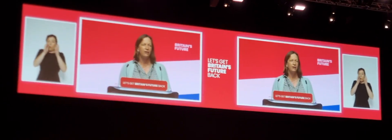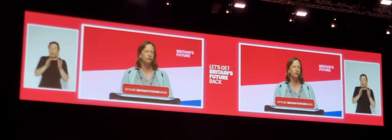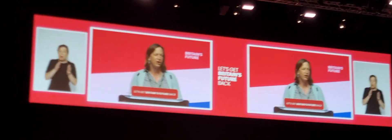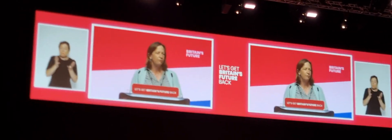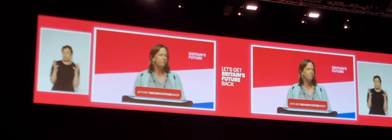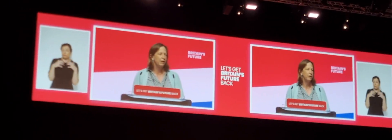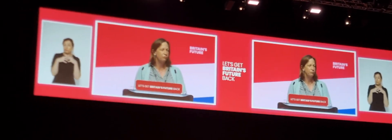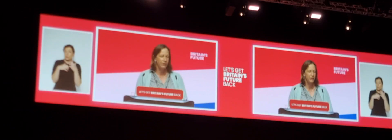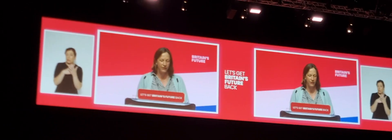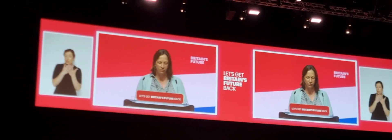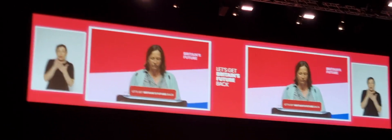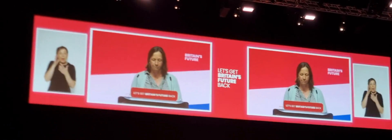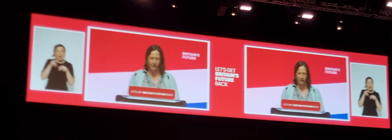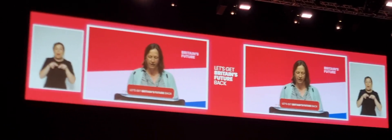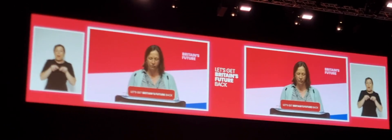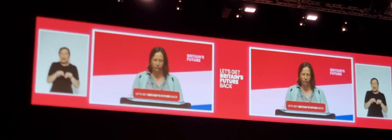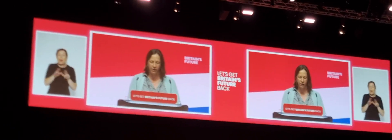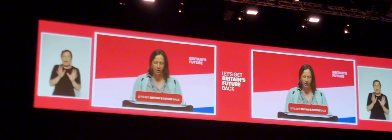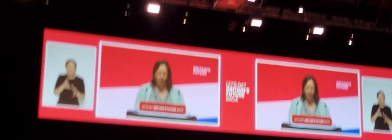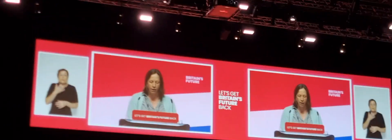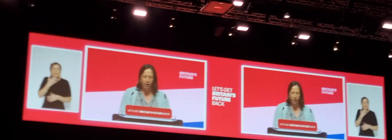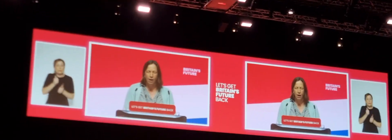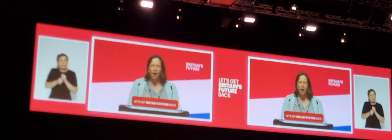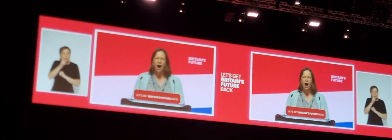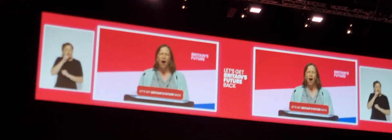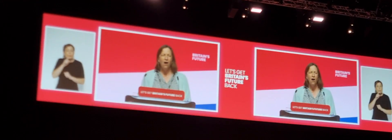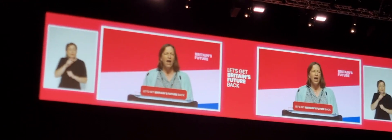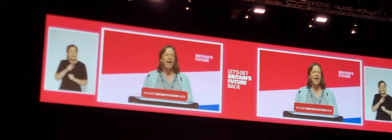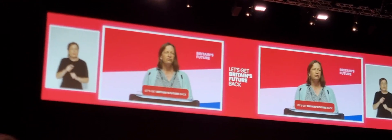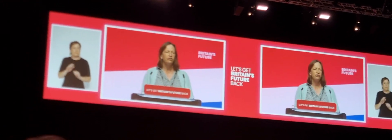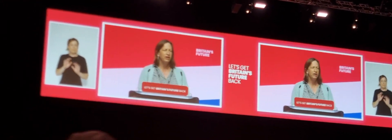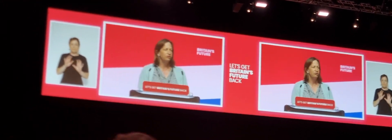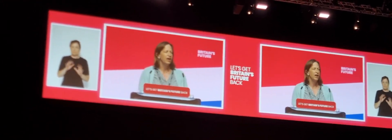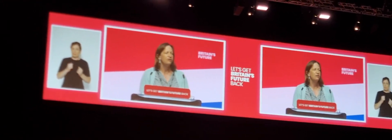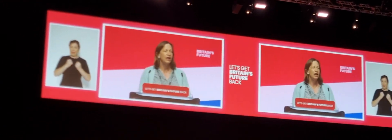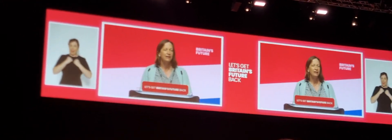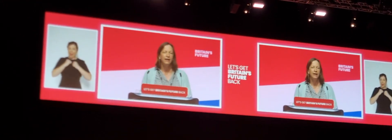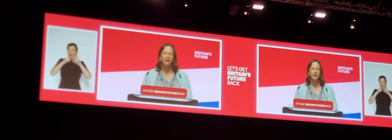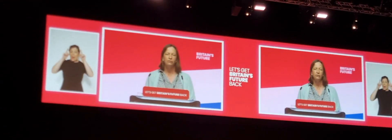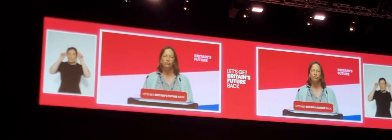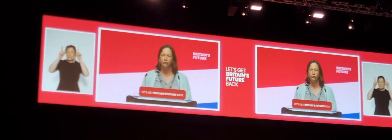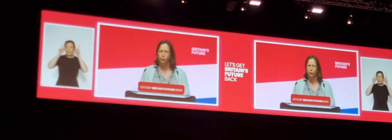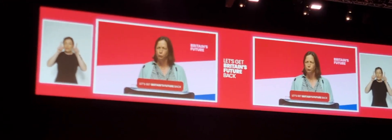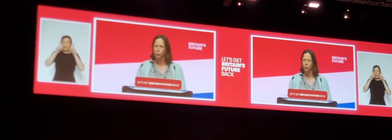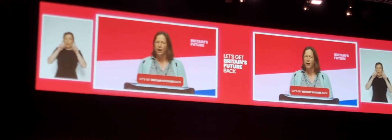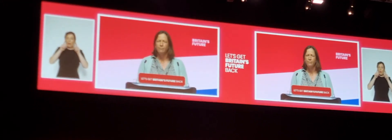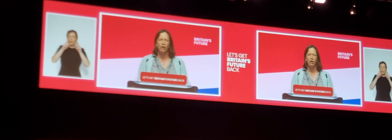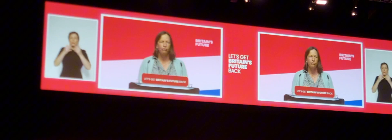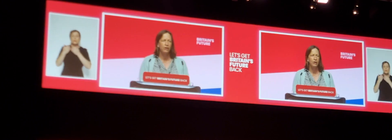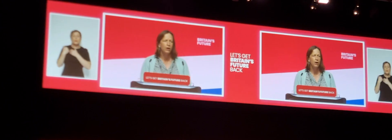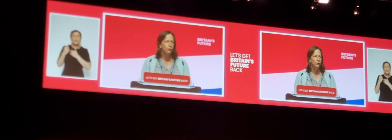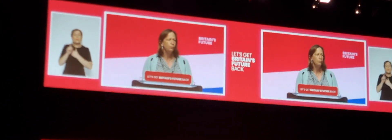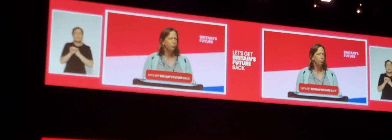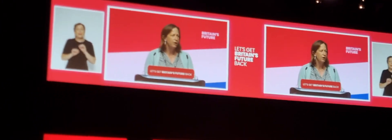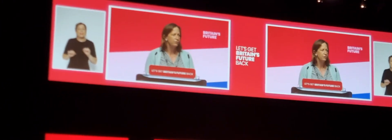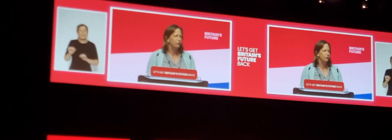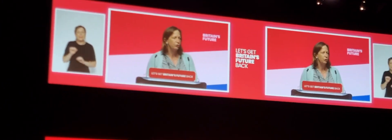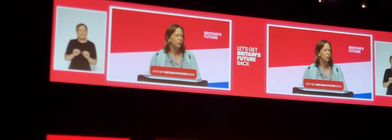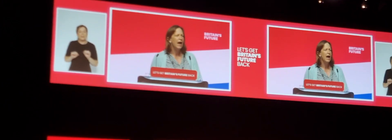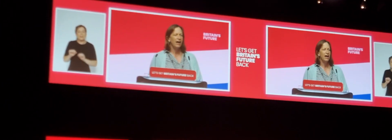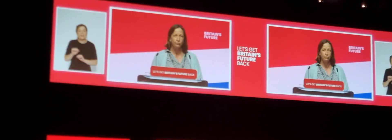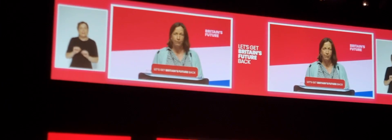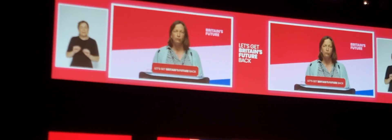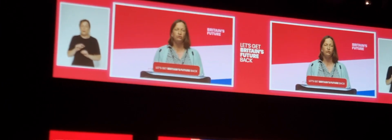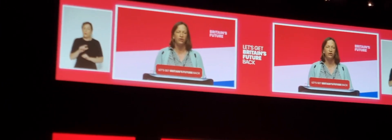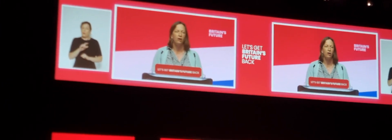housing, they are sharing beds with their siblings. Our head teacher is cleaning the school because the local private